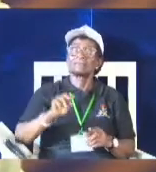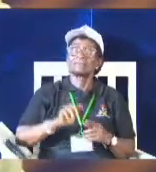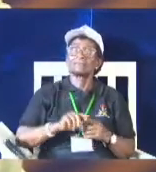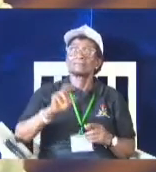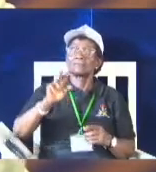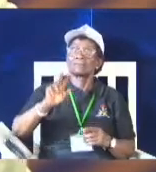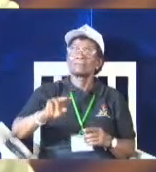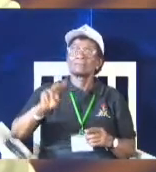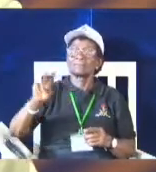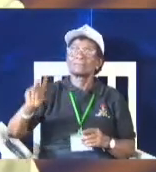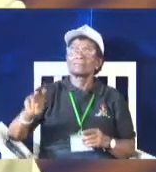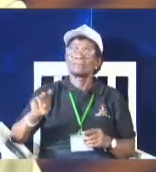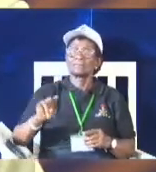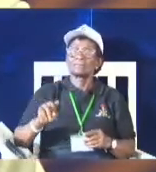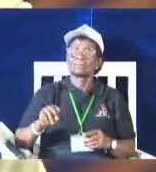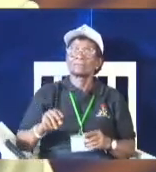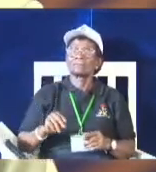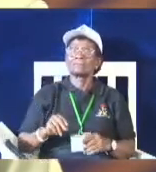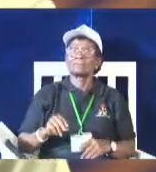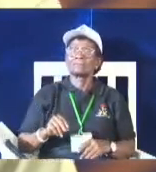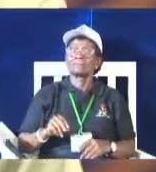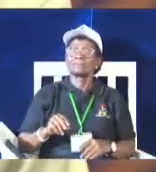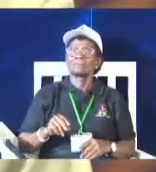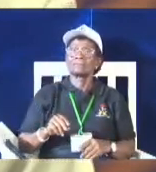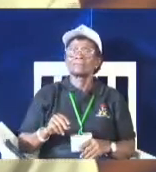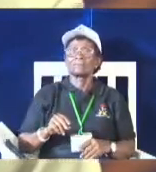12, 30 to 32,